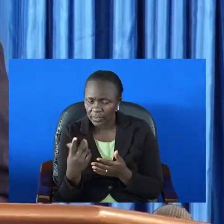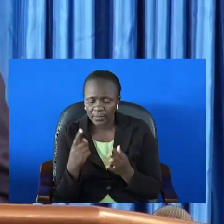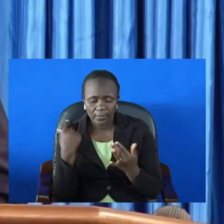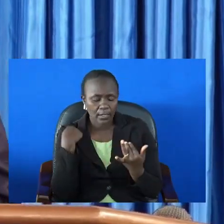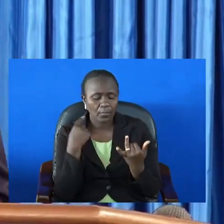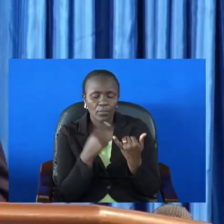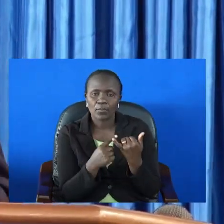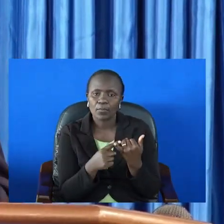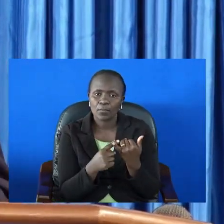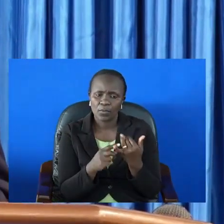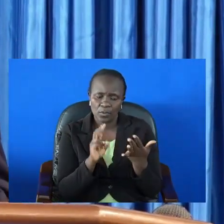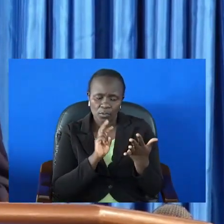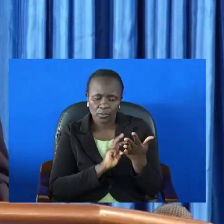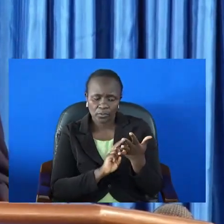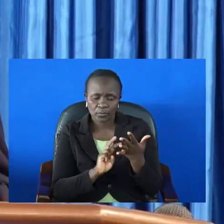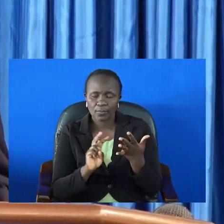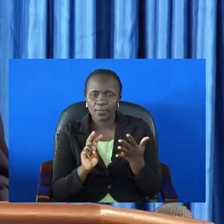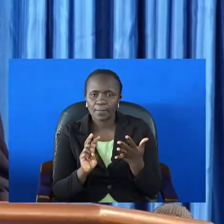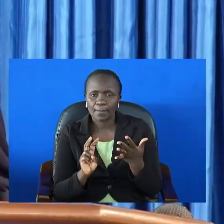one is to look unto